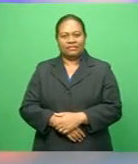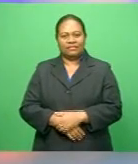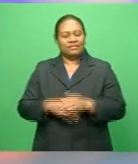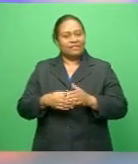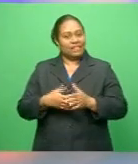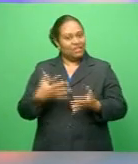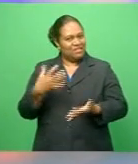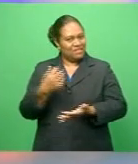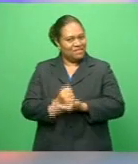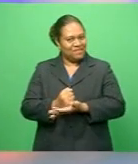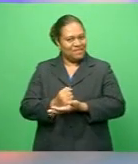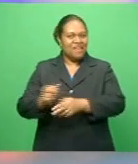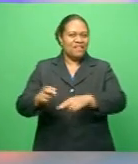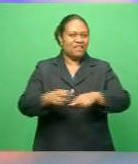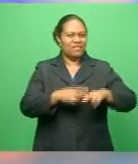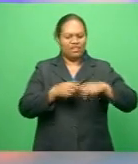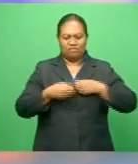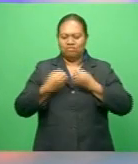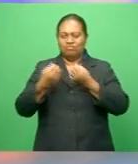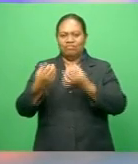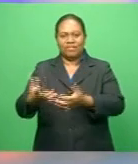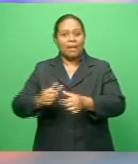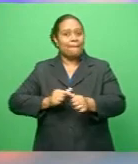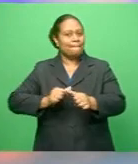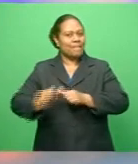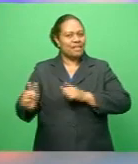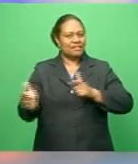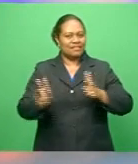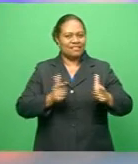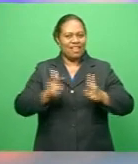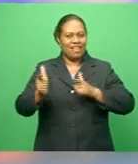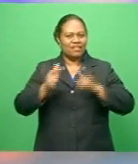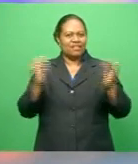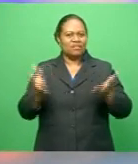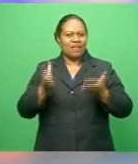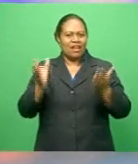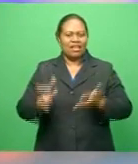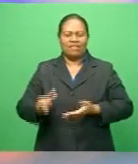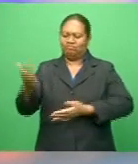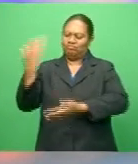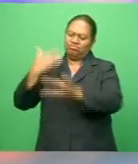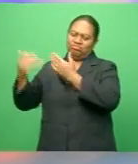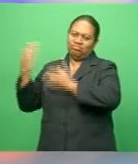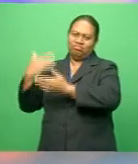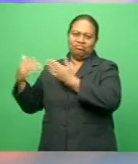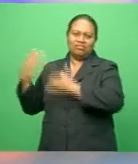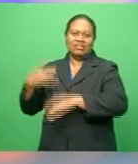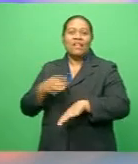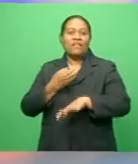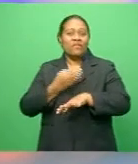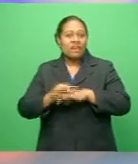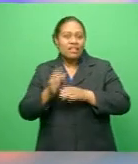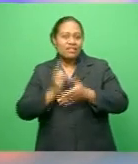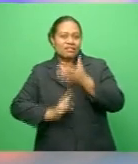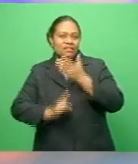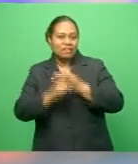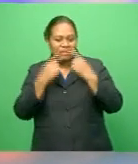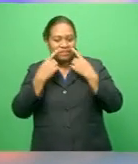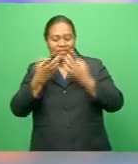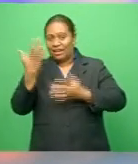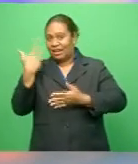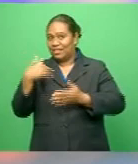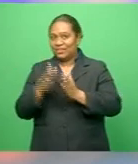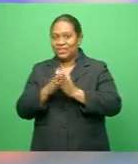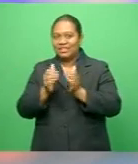It's official. Fiji's produced the best sevens player in the world of the last decade. Fresh off a cup win at the Wairiki Sevens over the